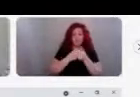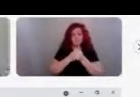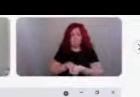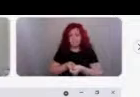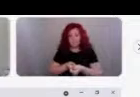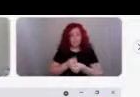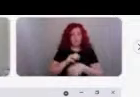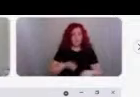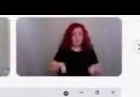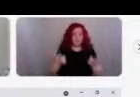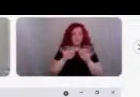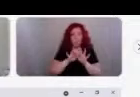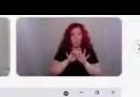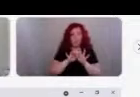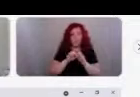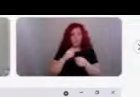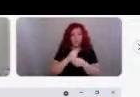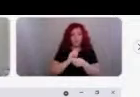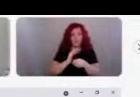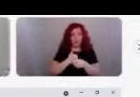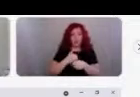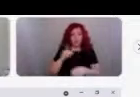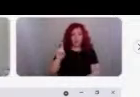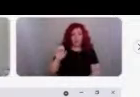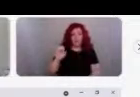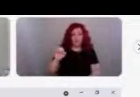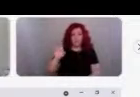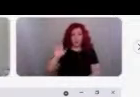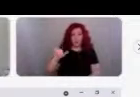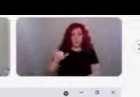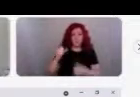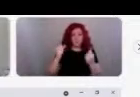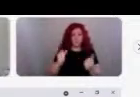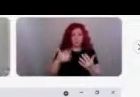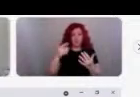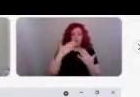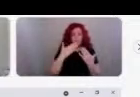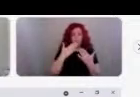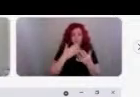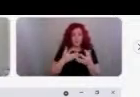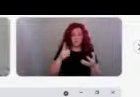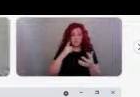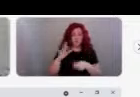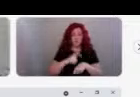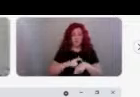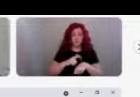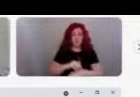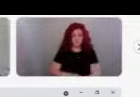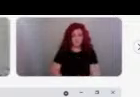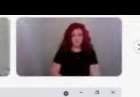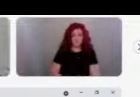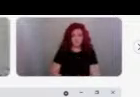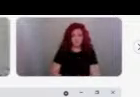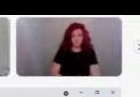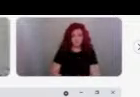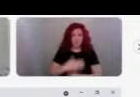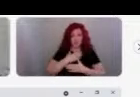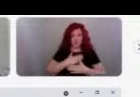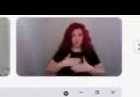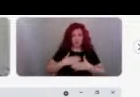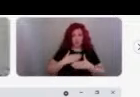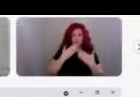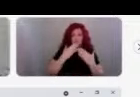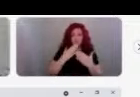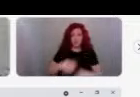important tool to make our democracy stronger thank you so much for your time i'm appreciate thank